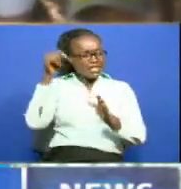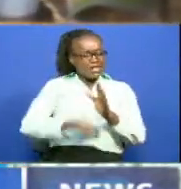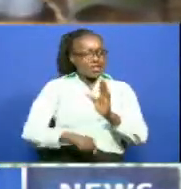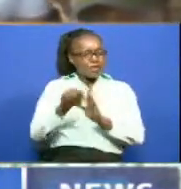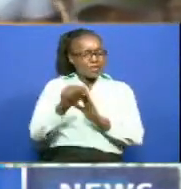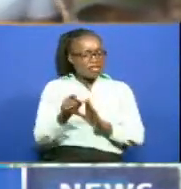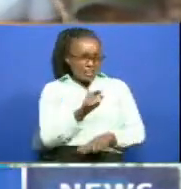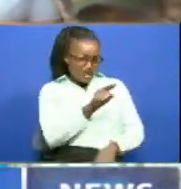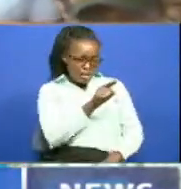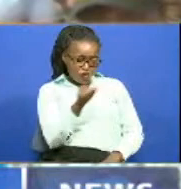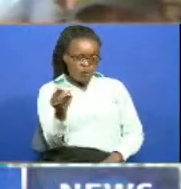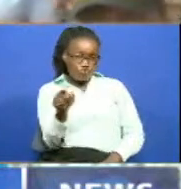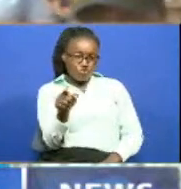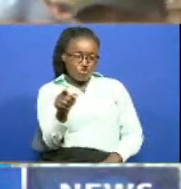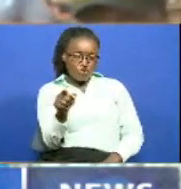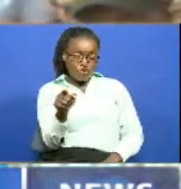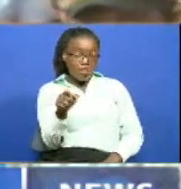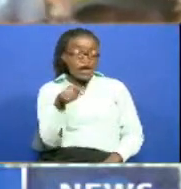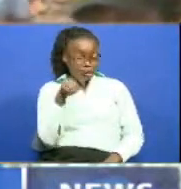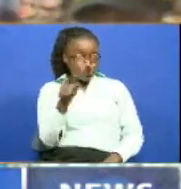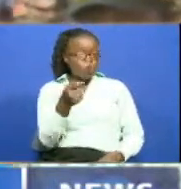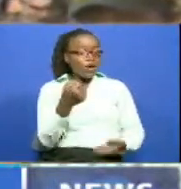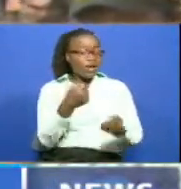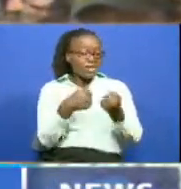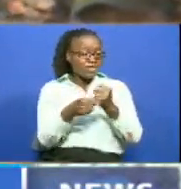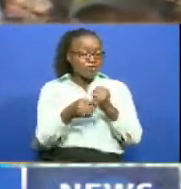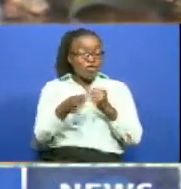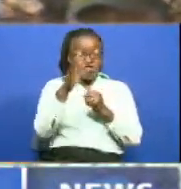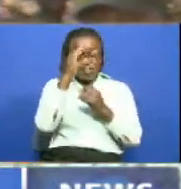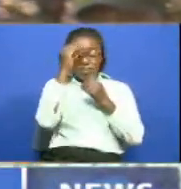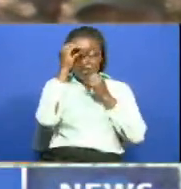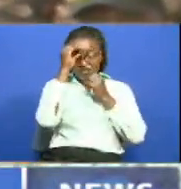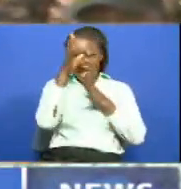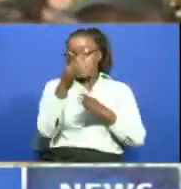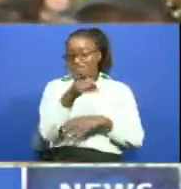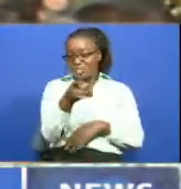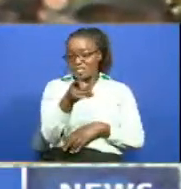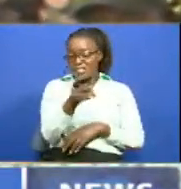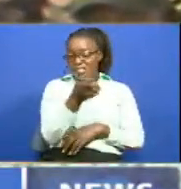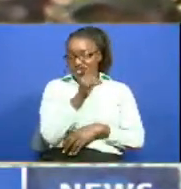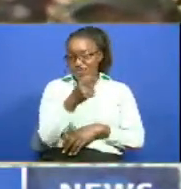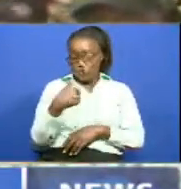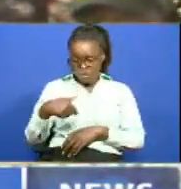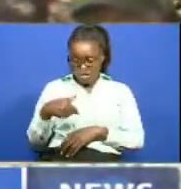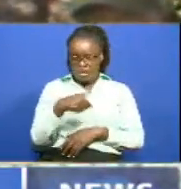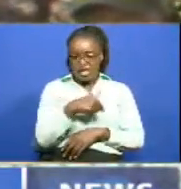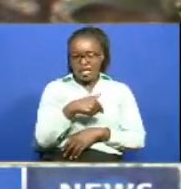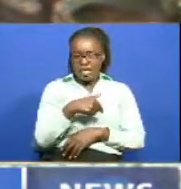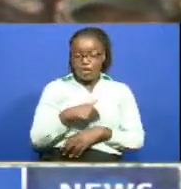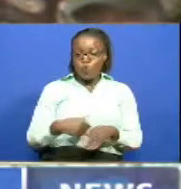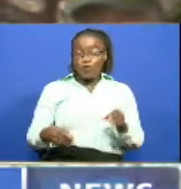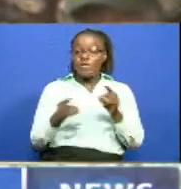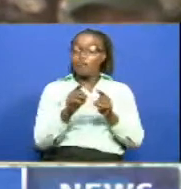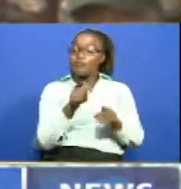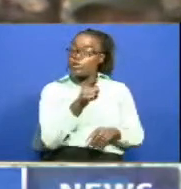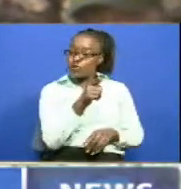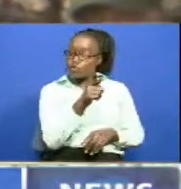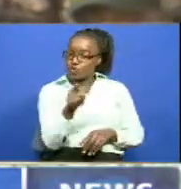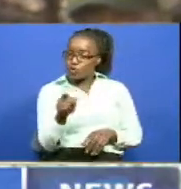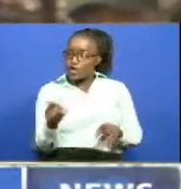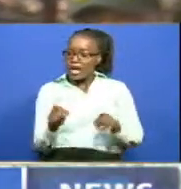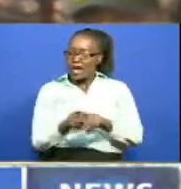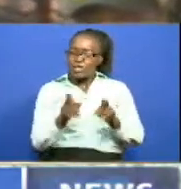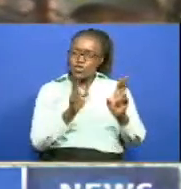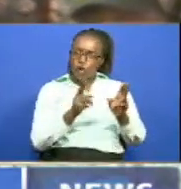state yenu na hiyo mambo yenu ya magodfather sisi tutakutana na nyinyi kama wananchi